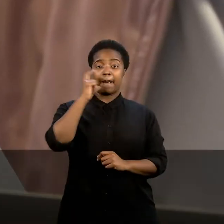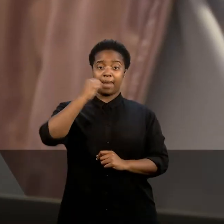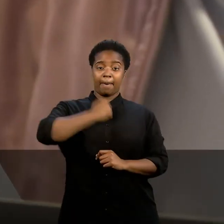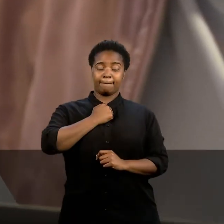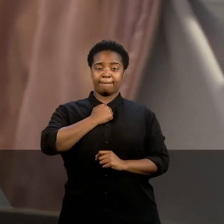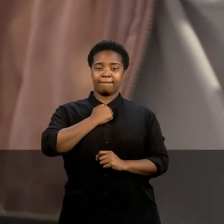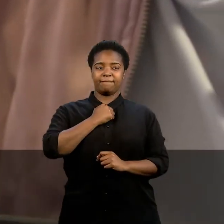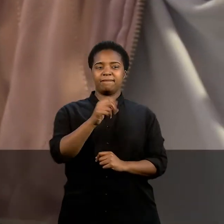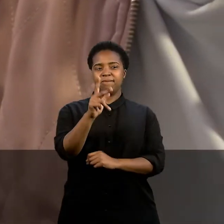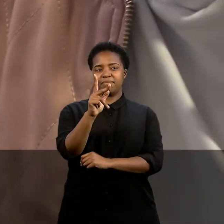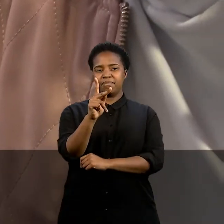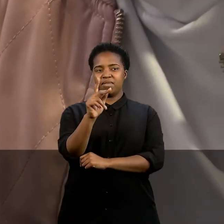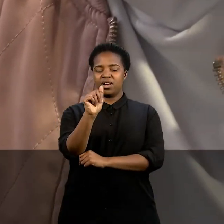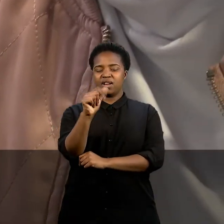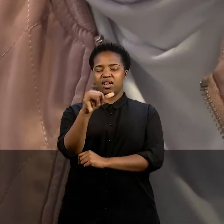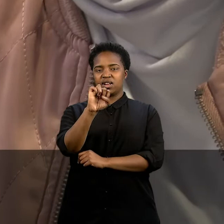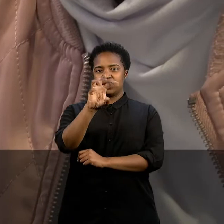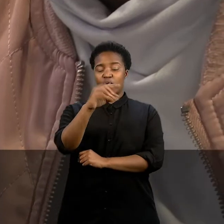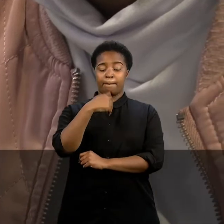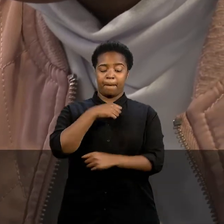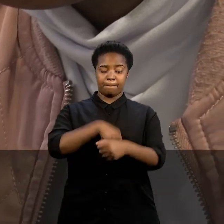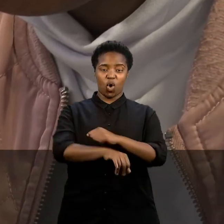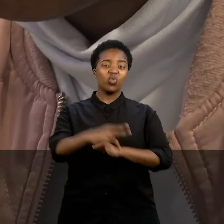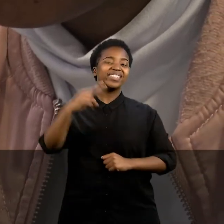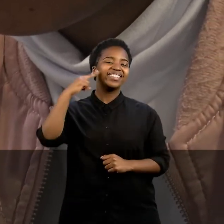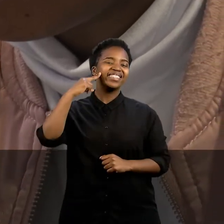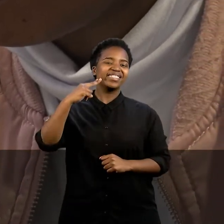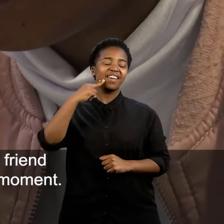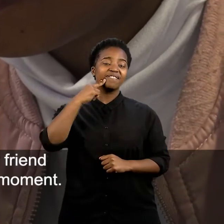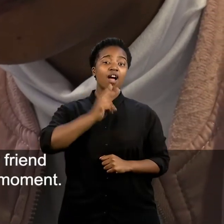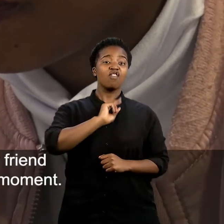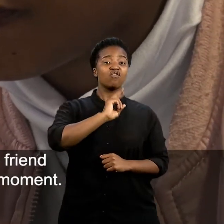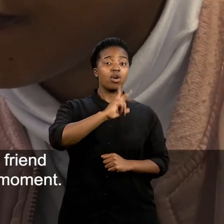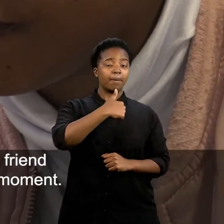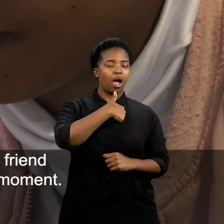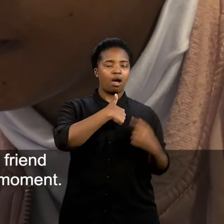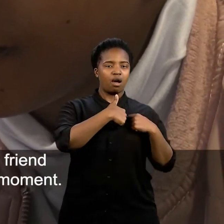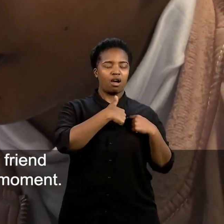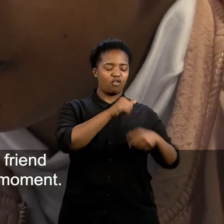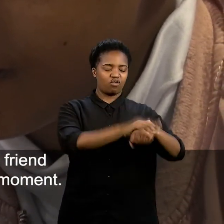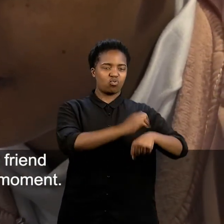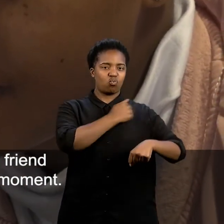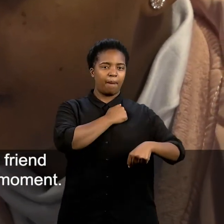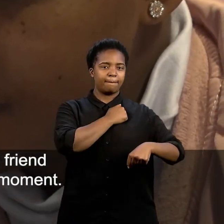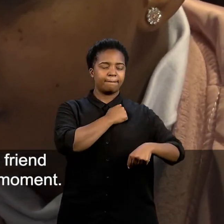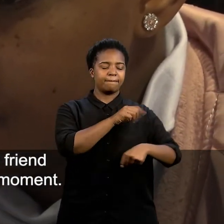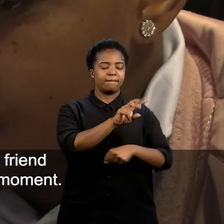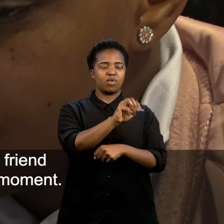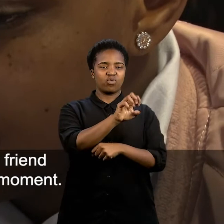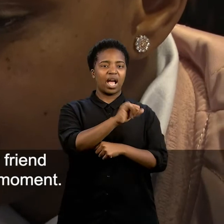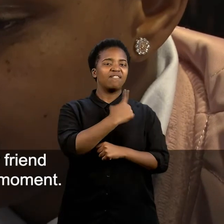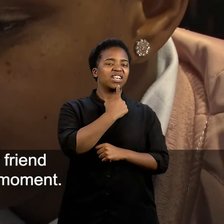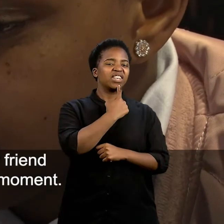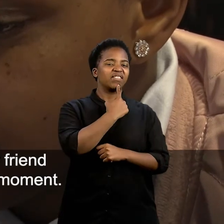Igama lami nginguKagiso Kekane. Ngizalwe ngi-deaf. The voice you are hearing now is of my friend